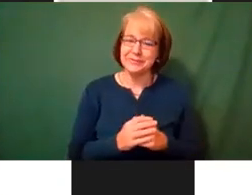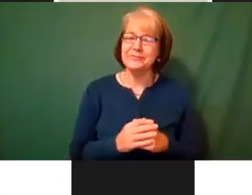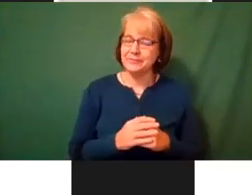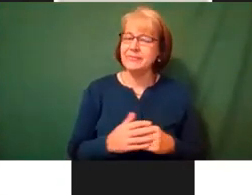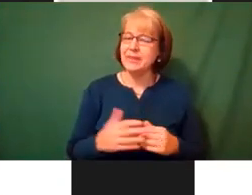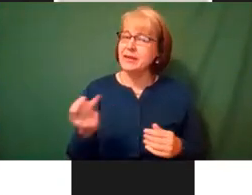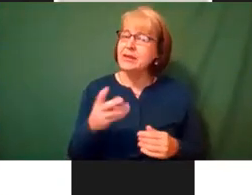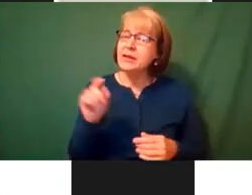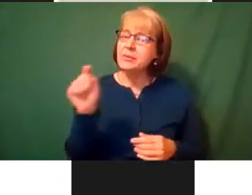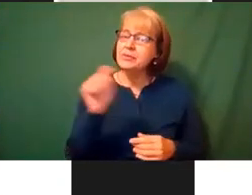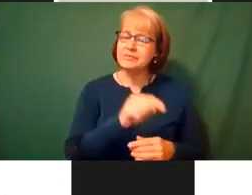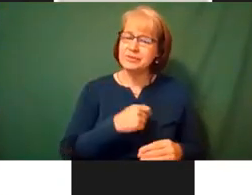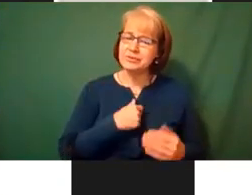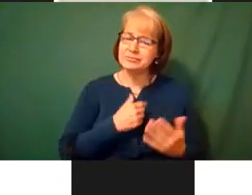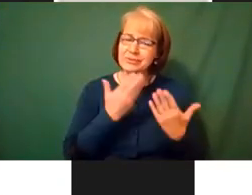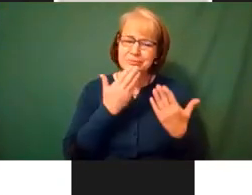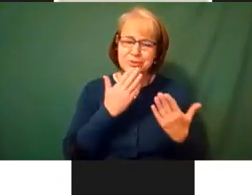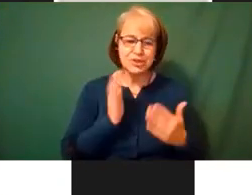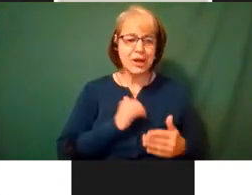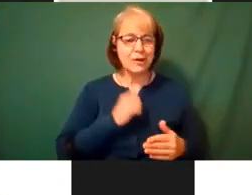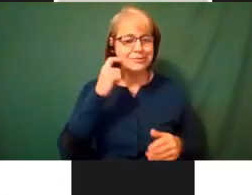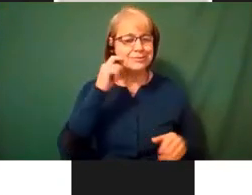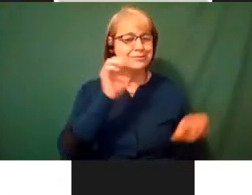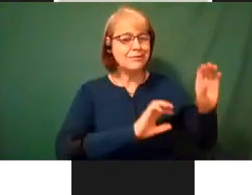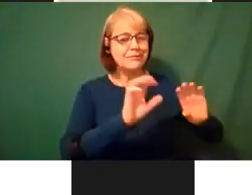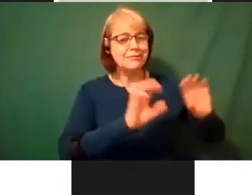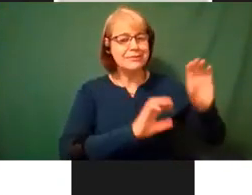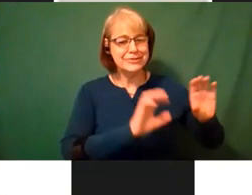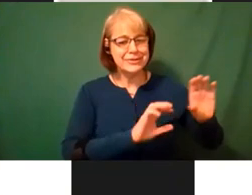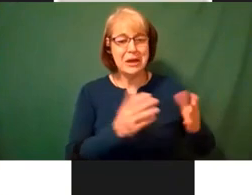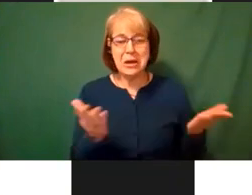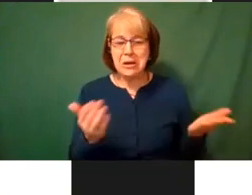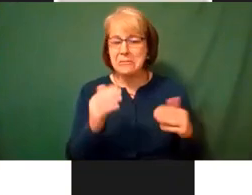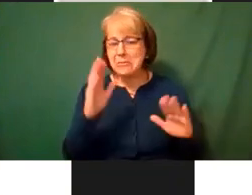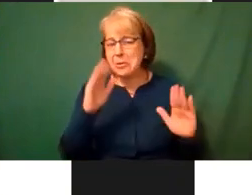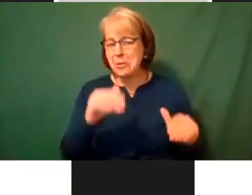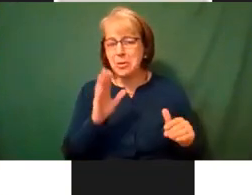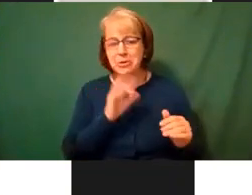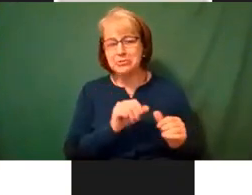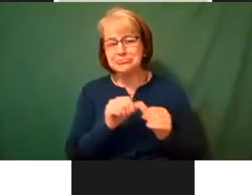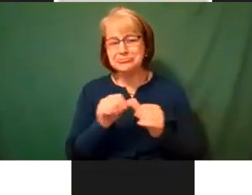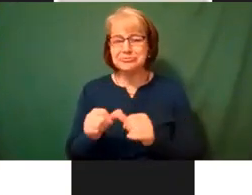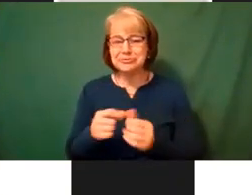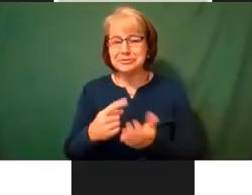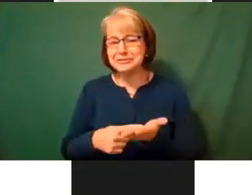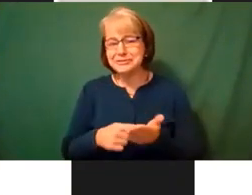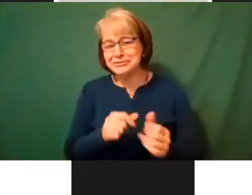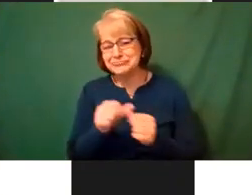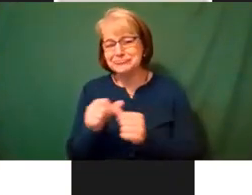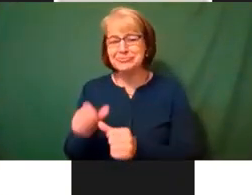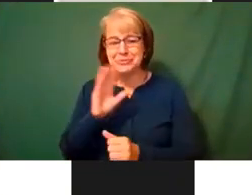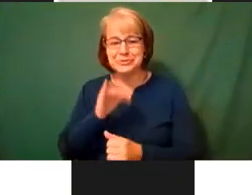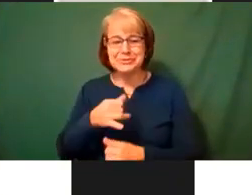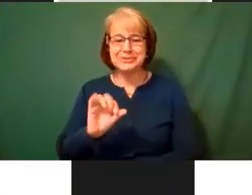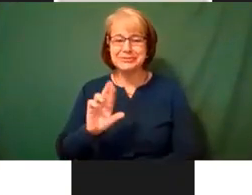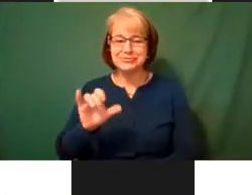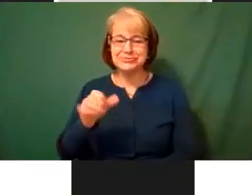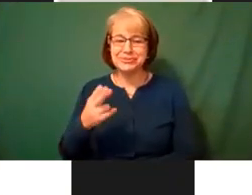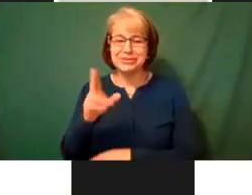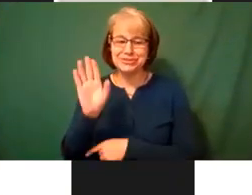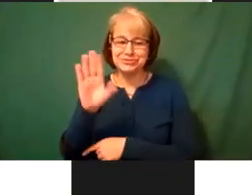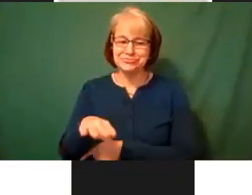you appreciated our earlier conversation, and hopefully we will have as rich a conversation as that for the rest of this